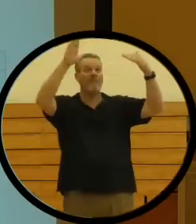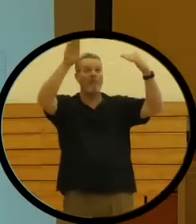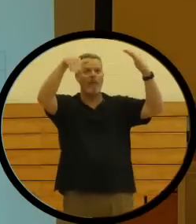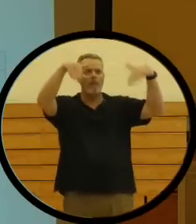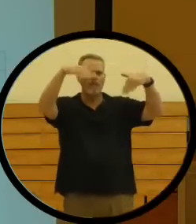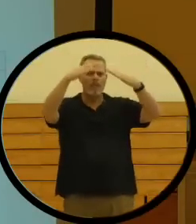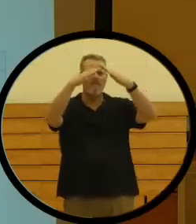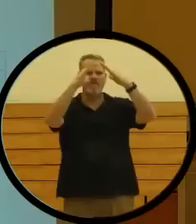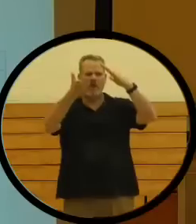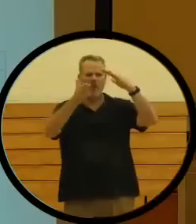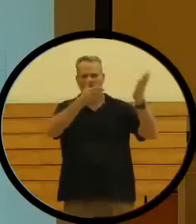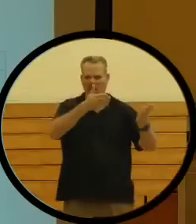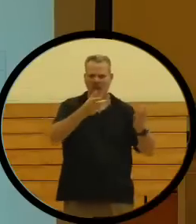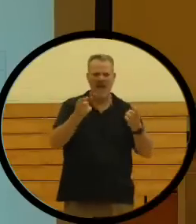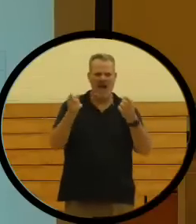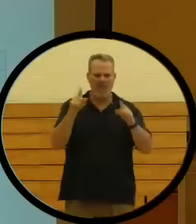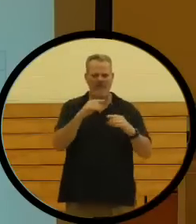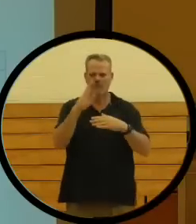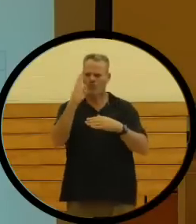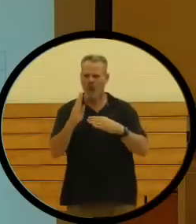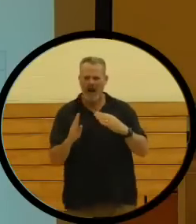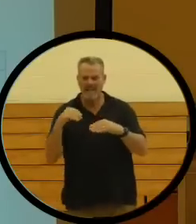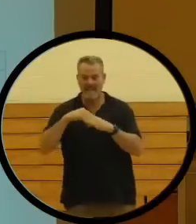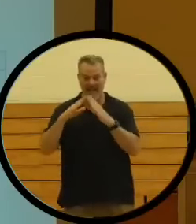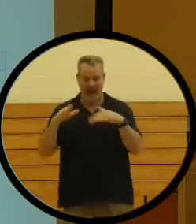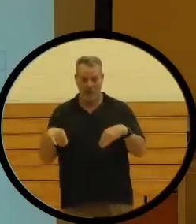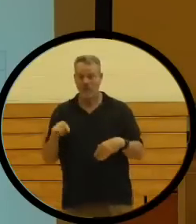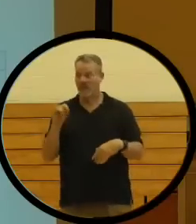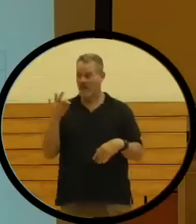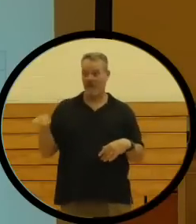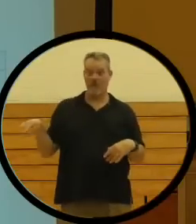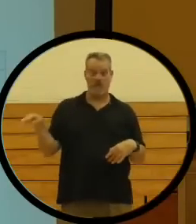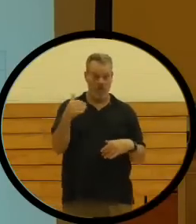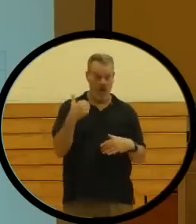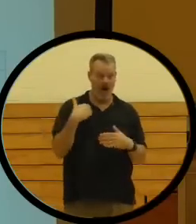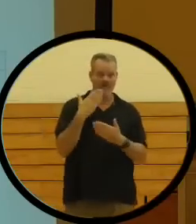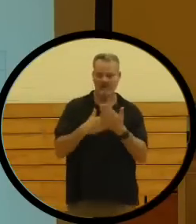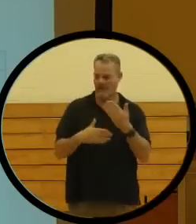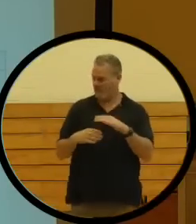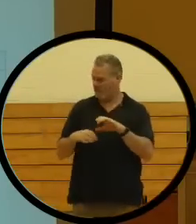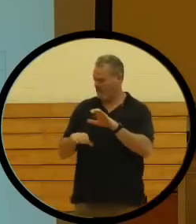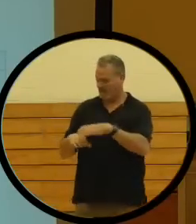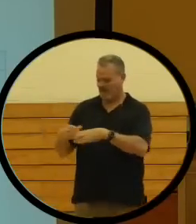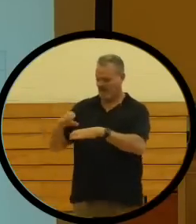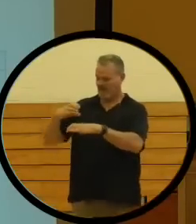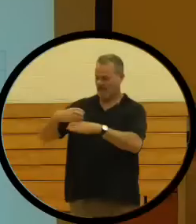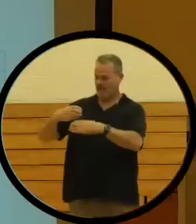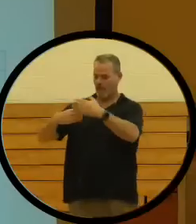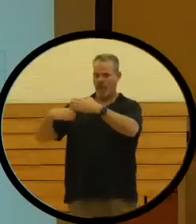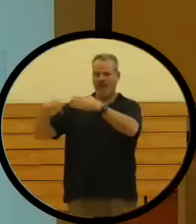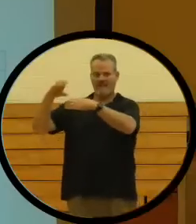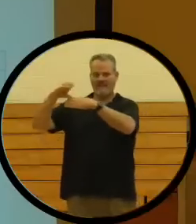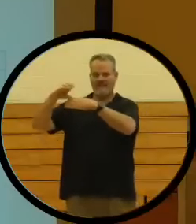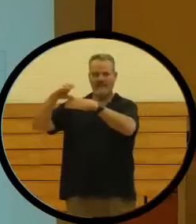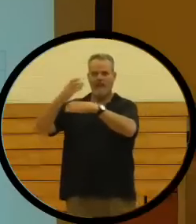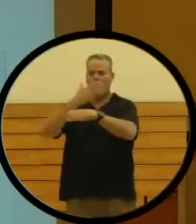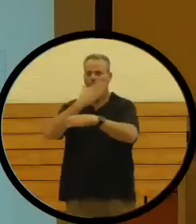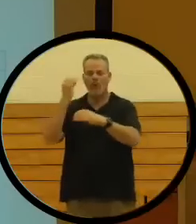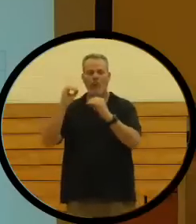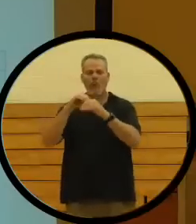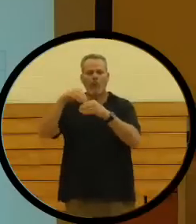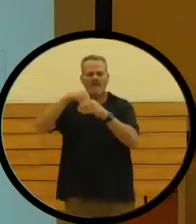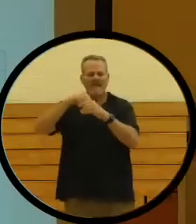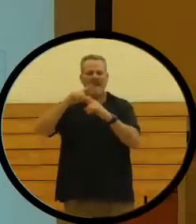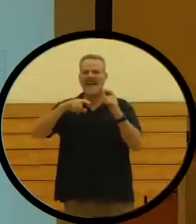places and some walls get cracked. If you have cinder blocks and you just stack them up with cement and there's no reinforcement,